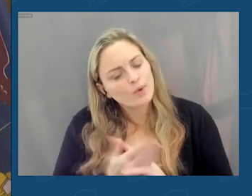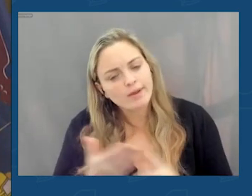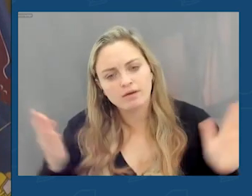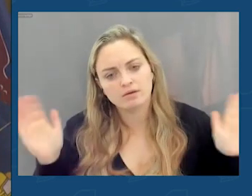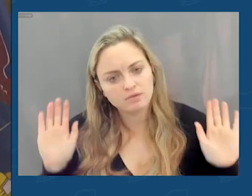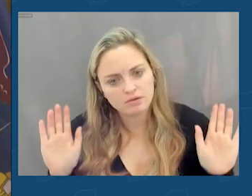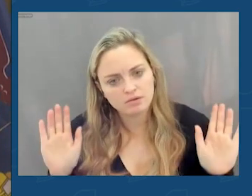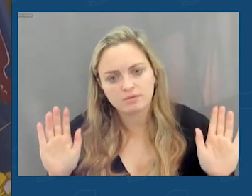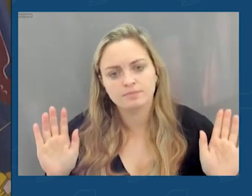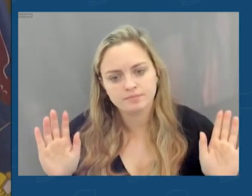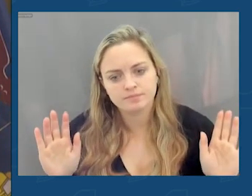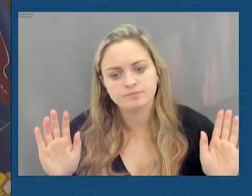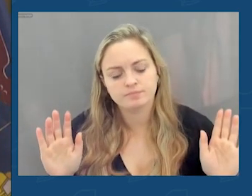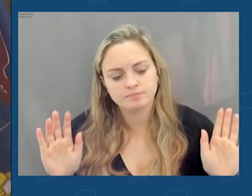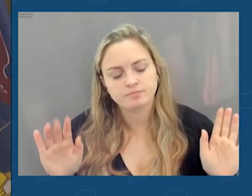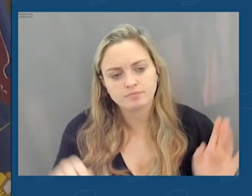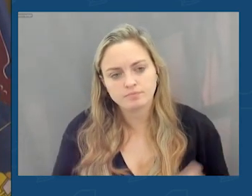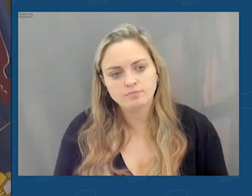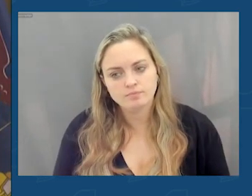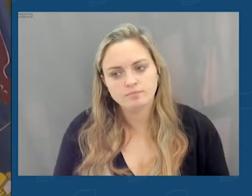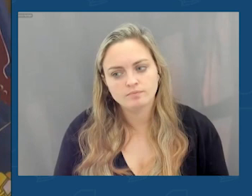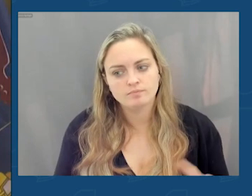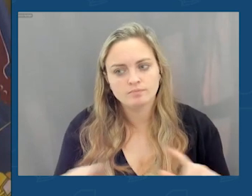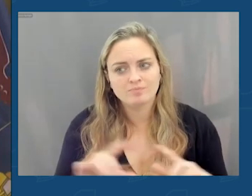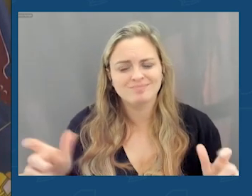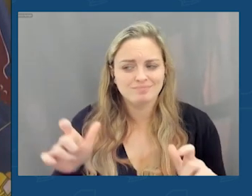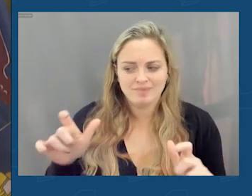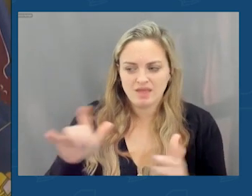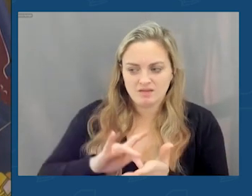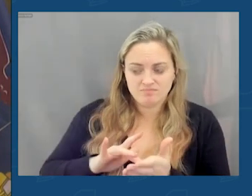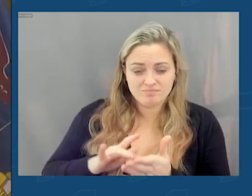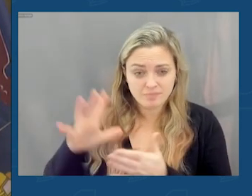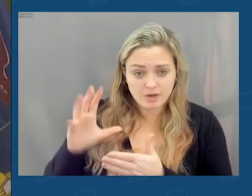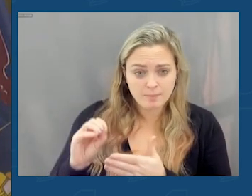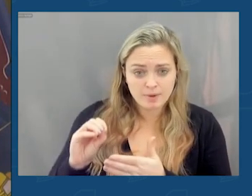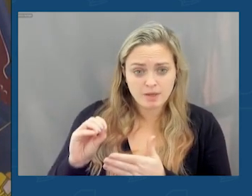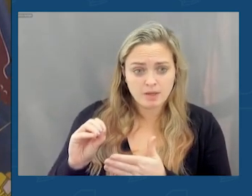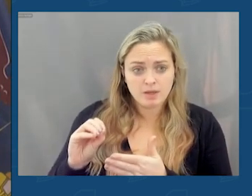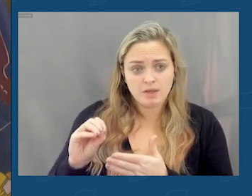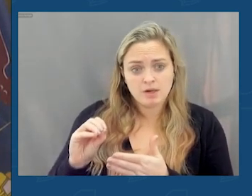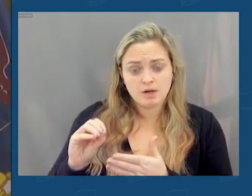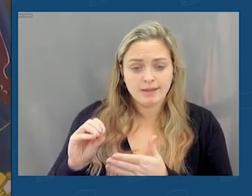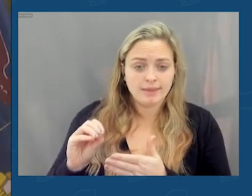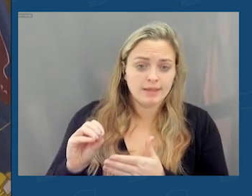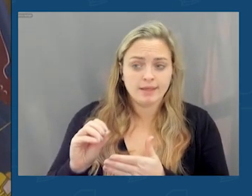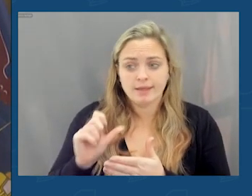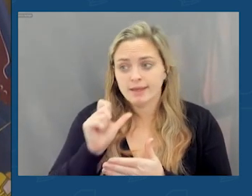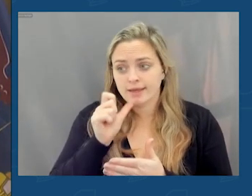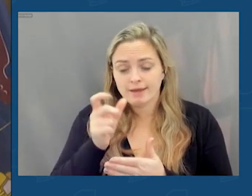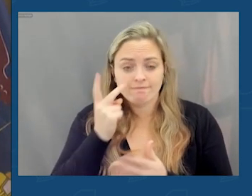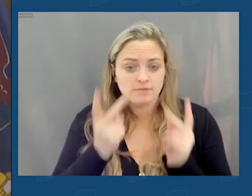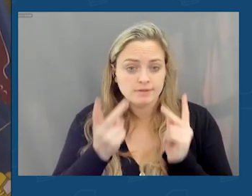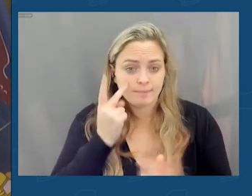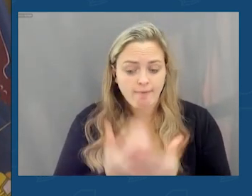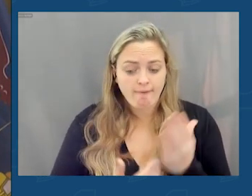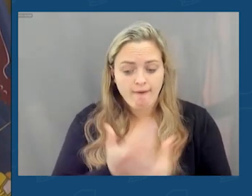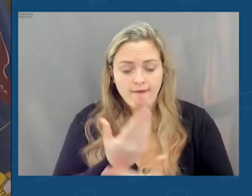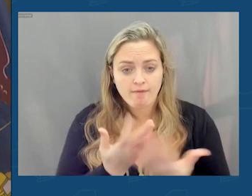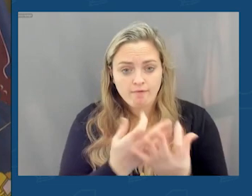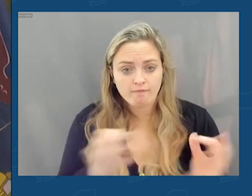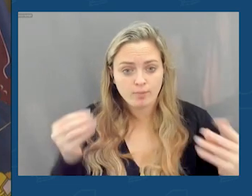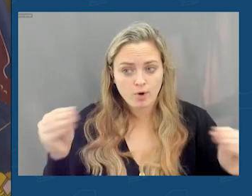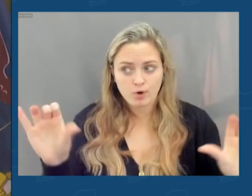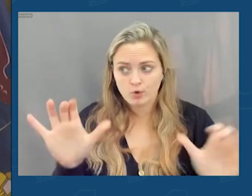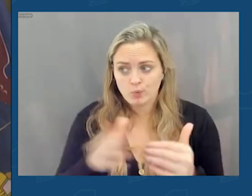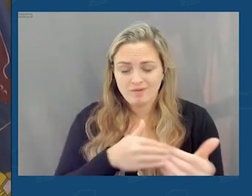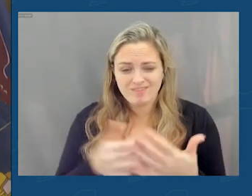And, Big Pharma might call that the invisible hand of the free market, where they can do what they have to do. We have